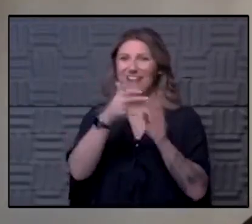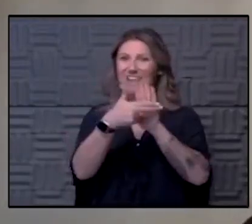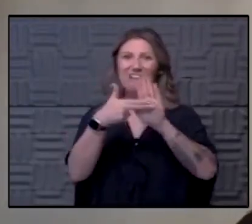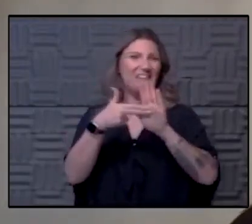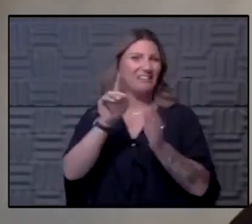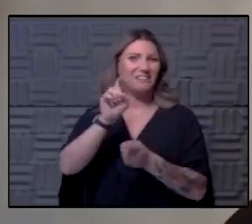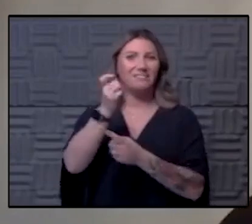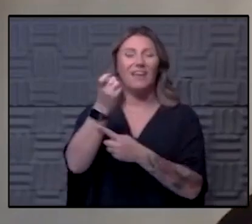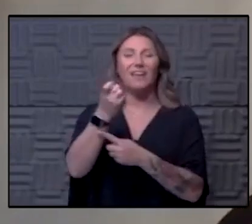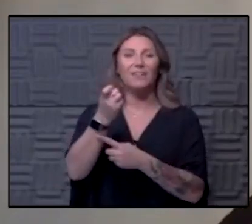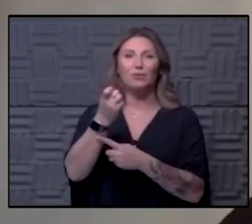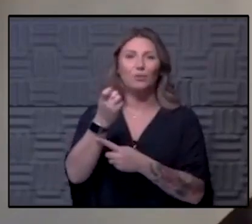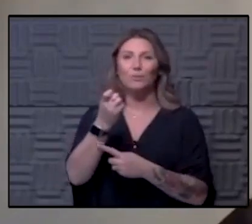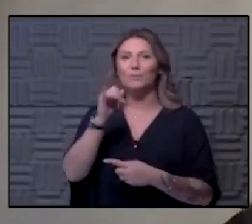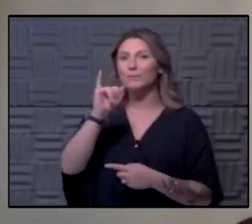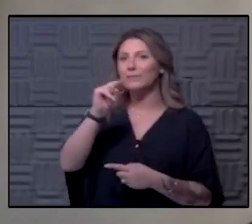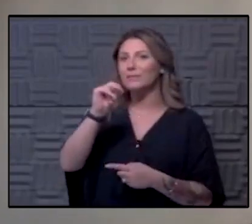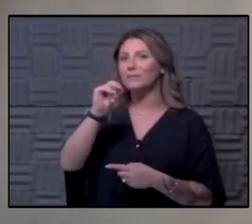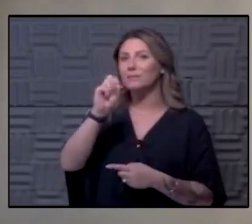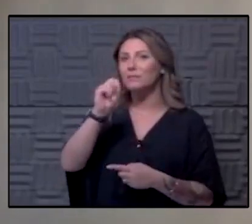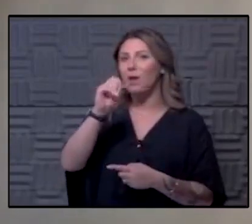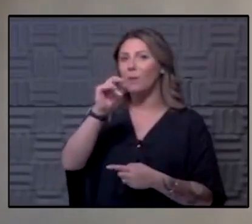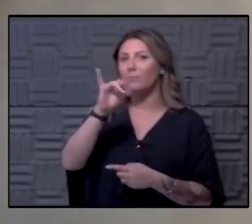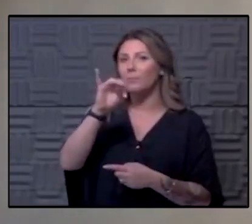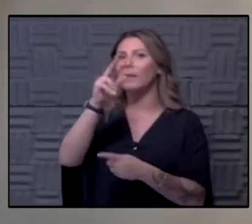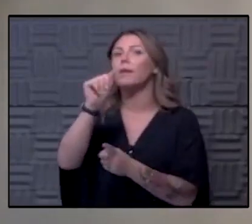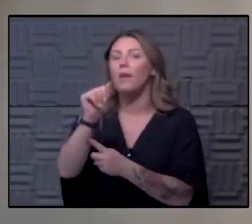not need a sleep study to diagnose insomnia.